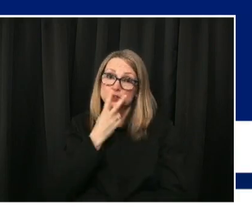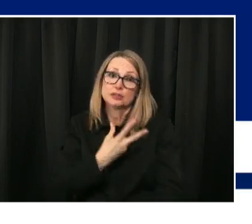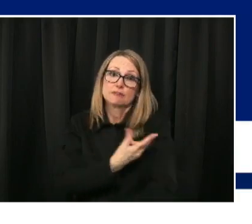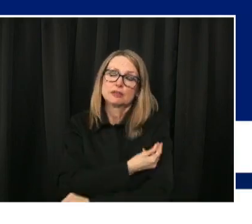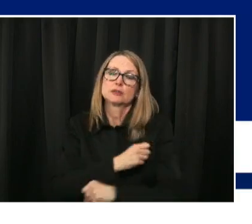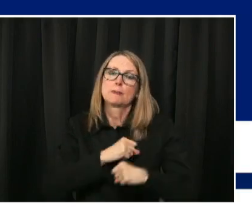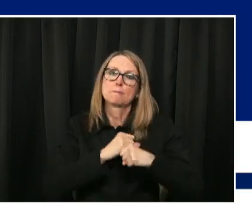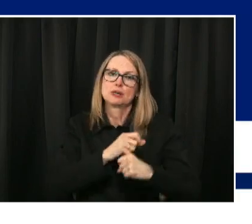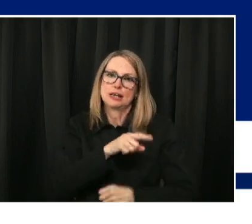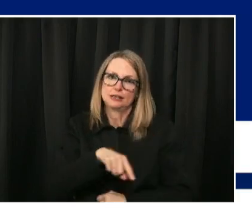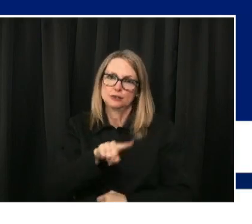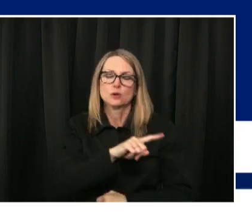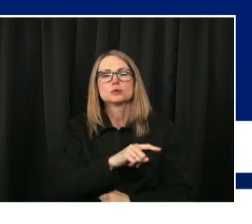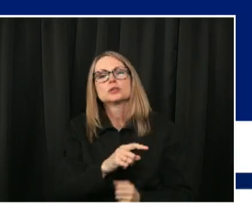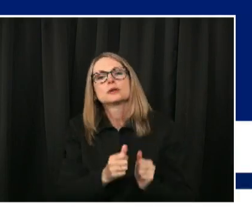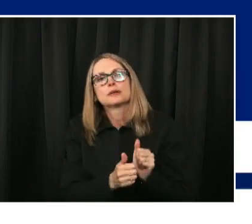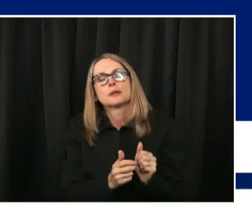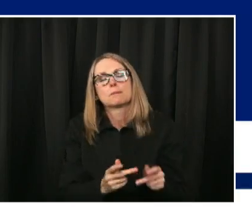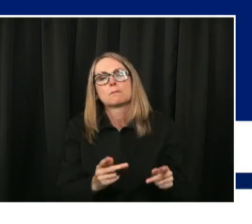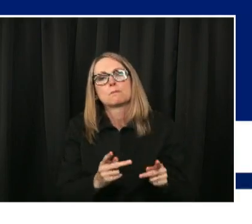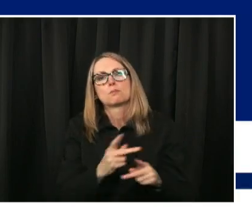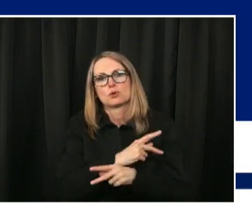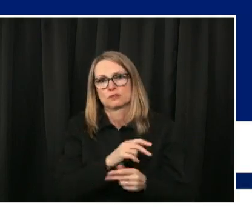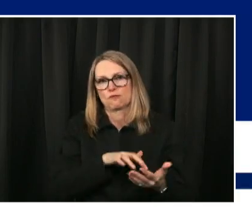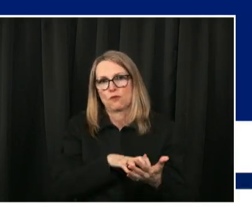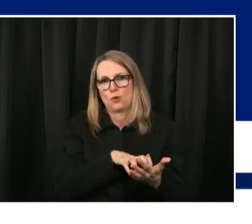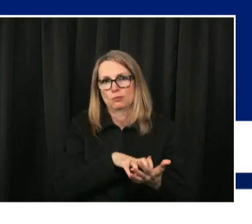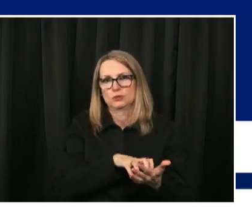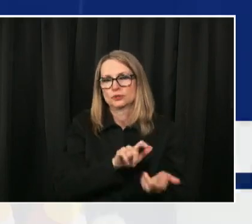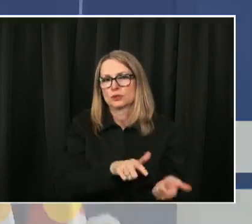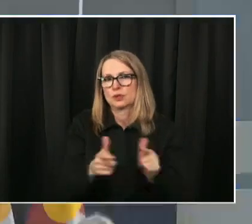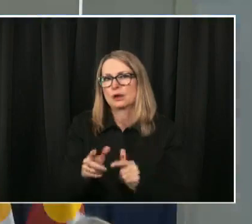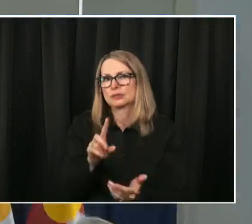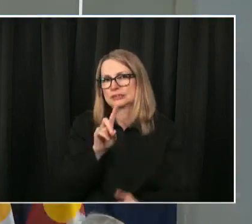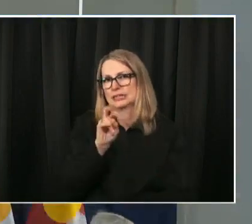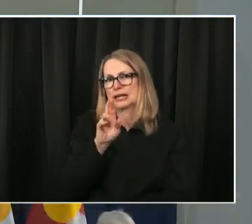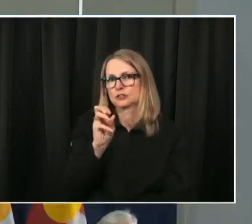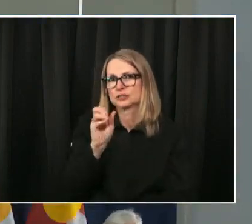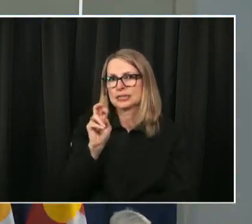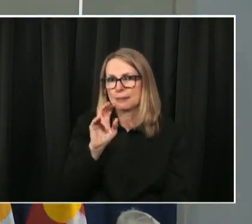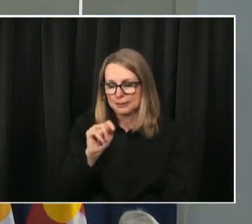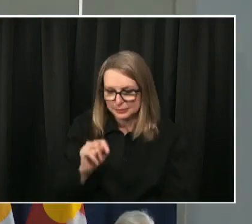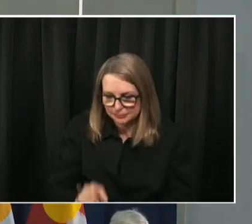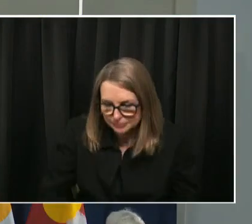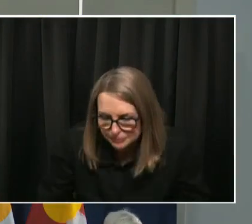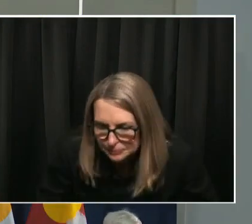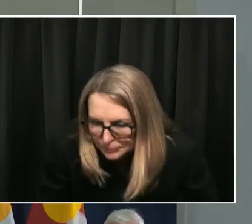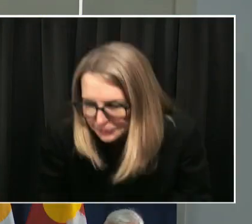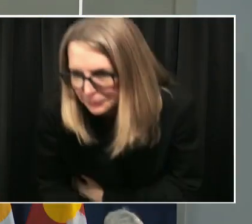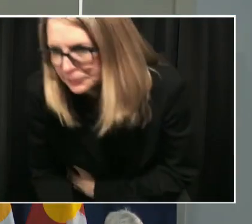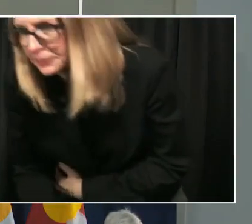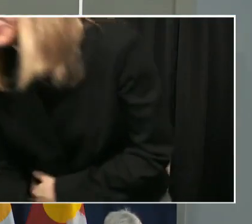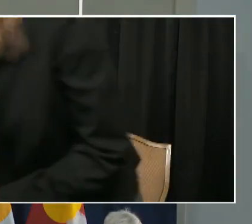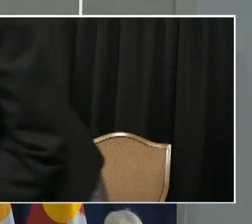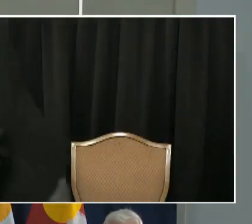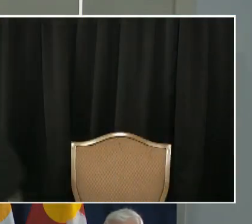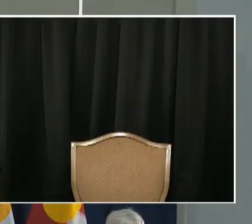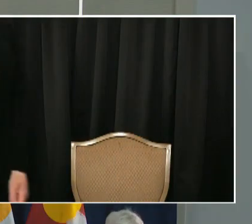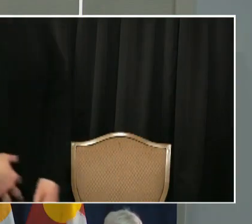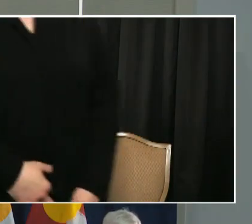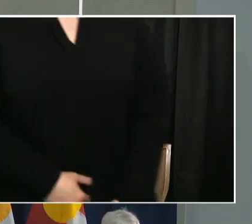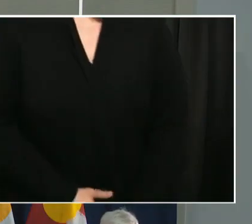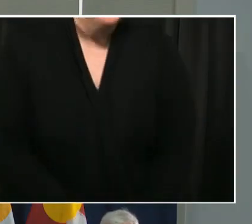vulnerable individuals in the state. And with that, I'll hand it to Dr. Samet. Okay, thank you, Dr. Herlihy. So I'm going to take you through a